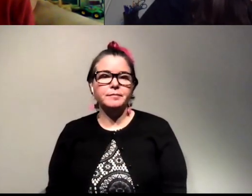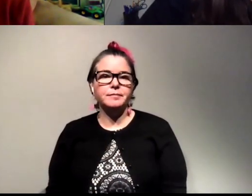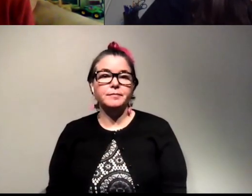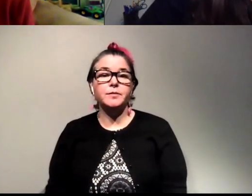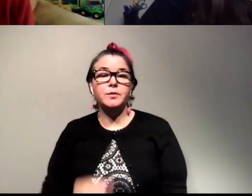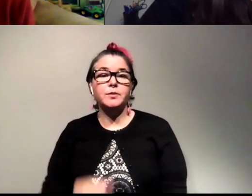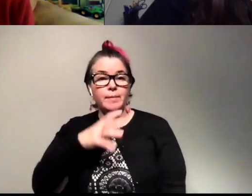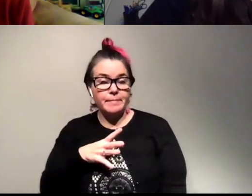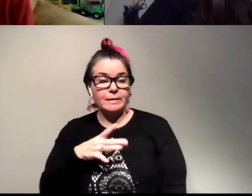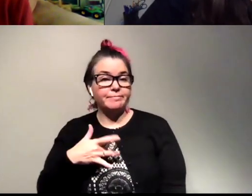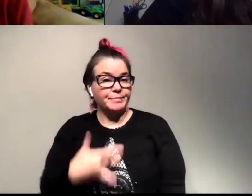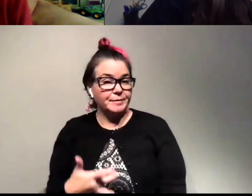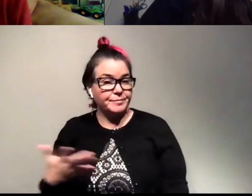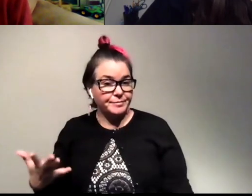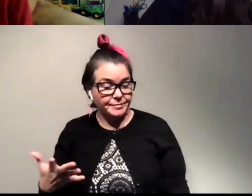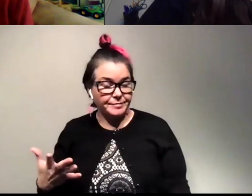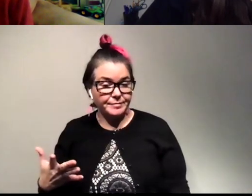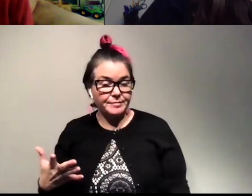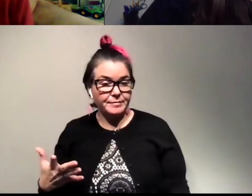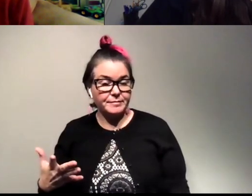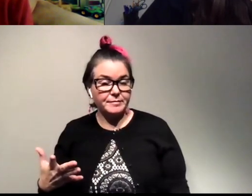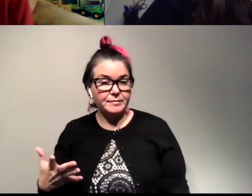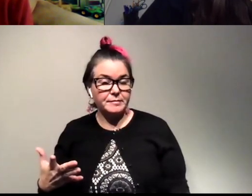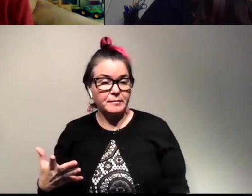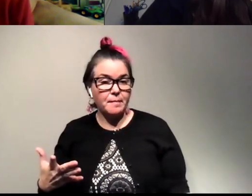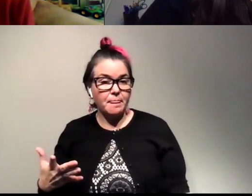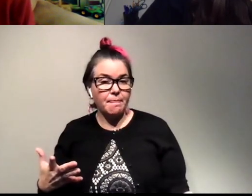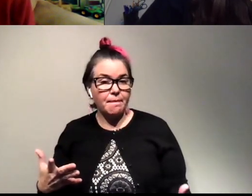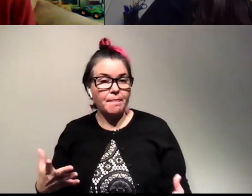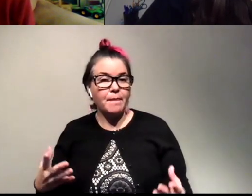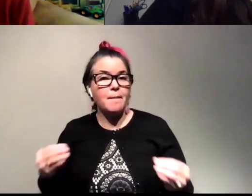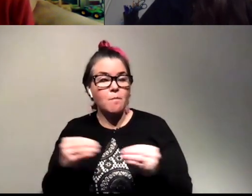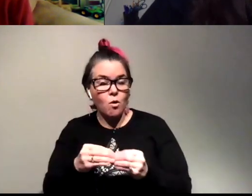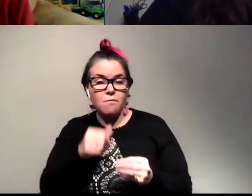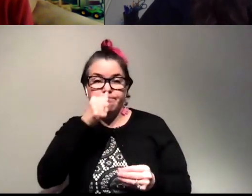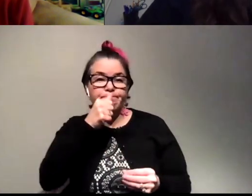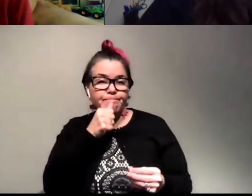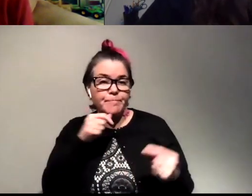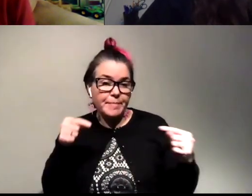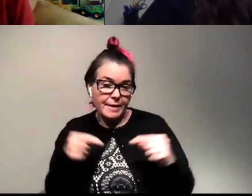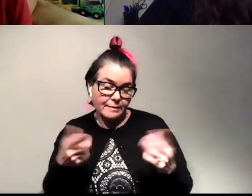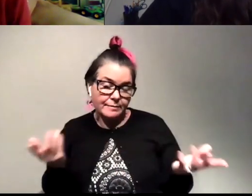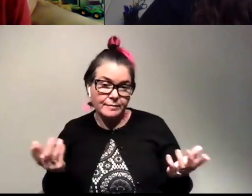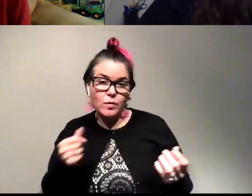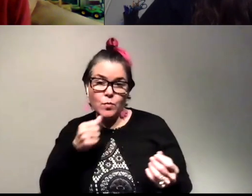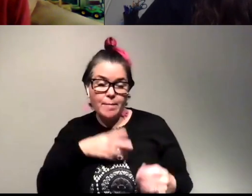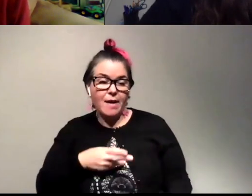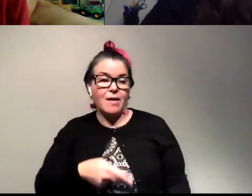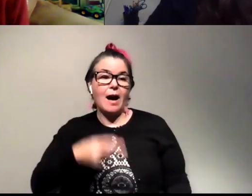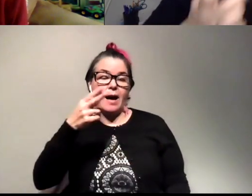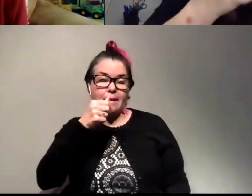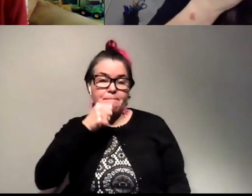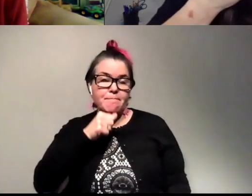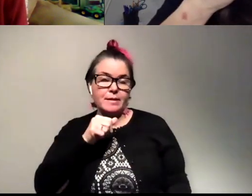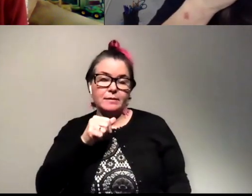Women in general are less, they are more tolerant to pain. So women have a higher pain